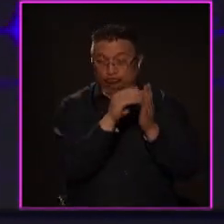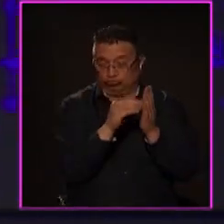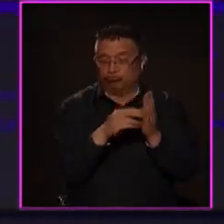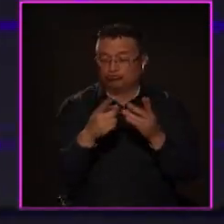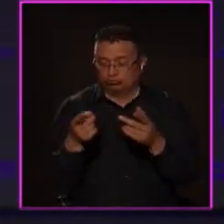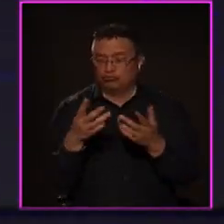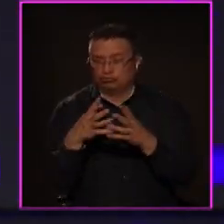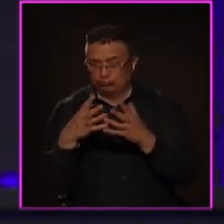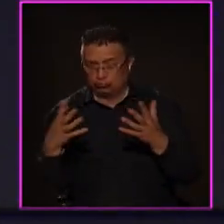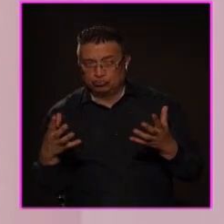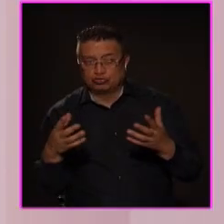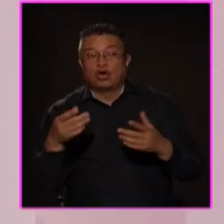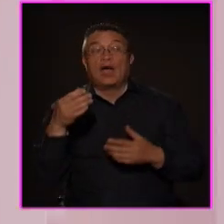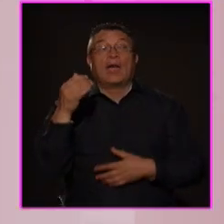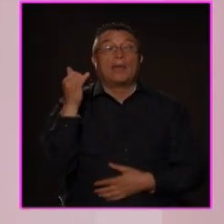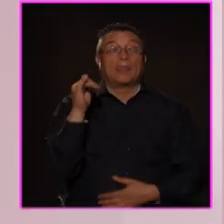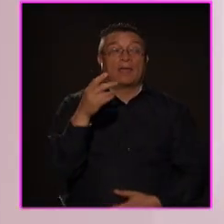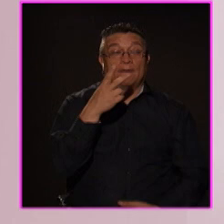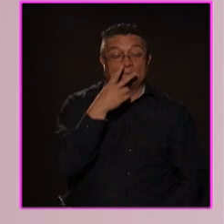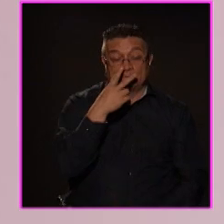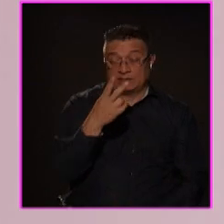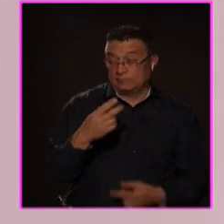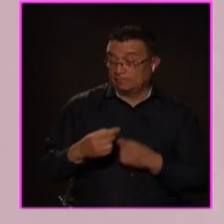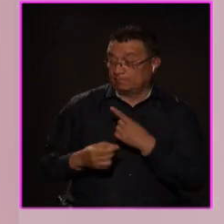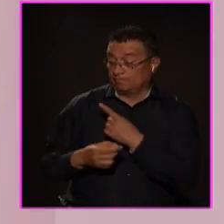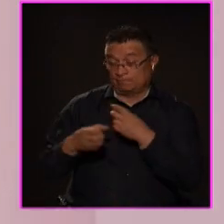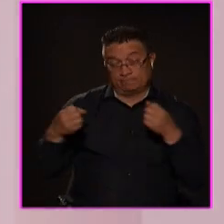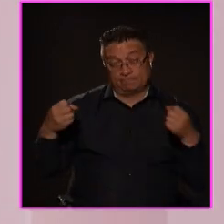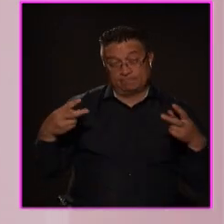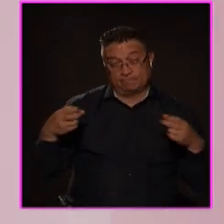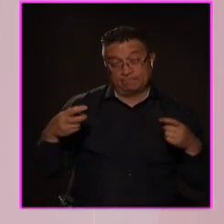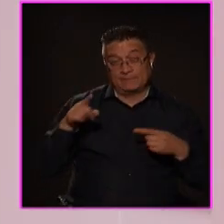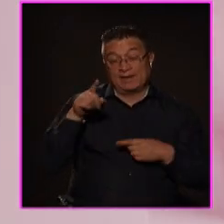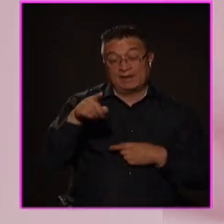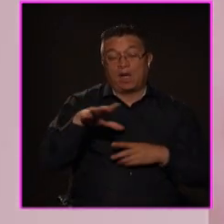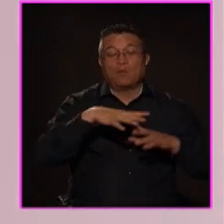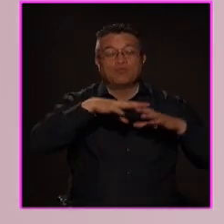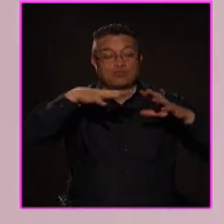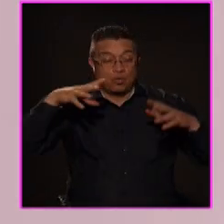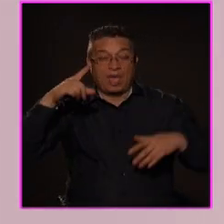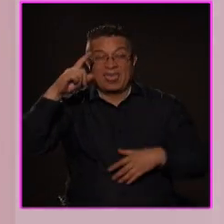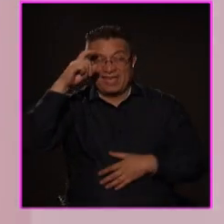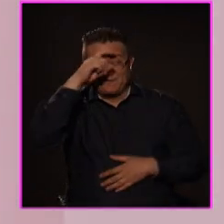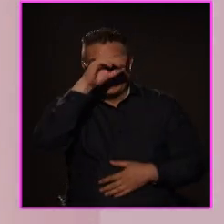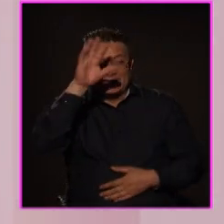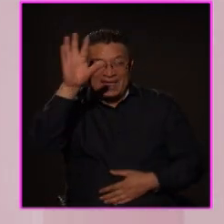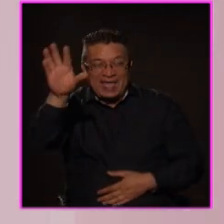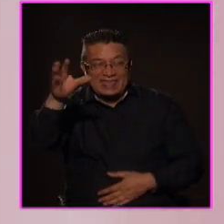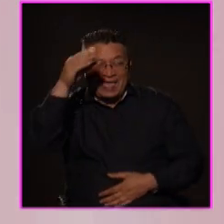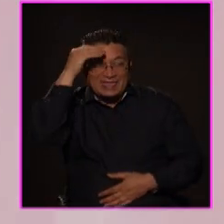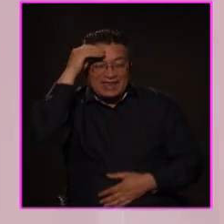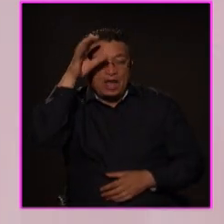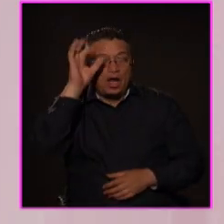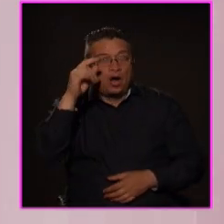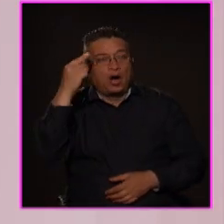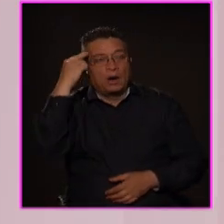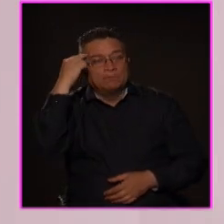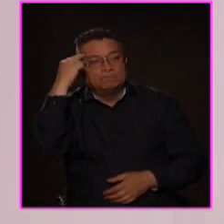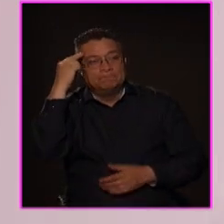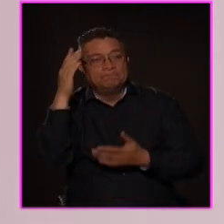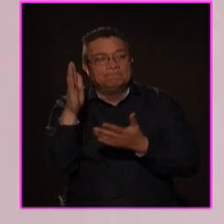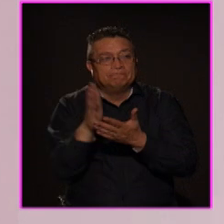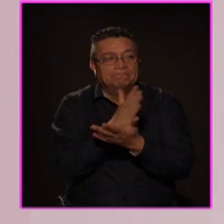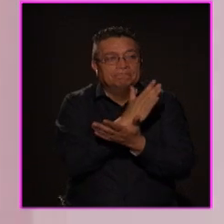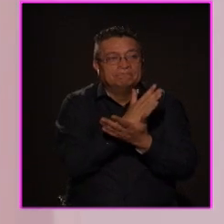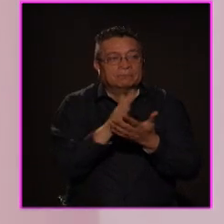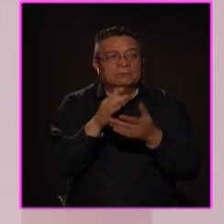Whoops, this way. And it's very hard to understand or figure out where AI is going, how good